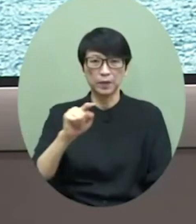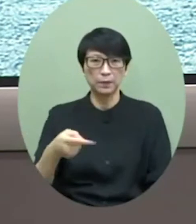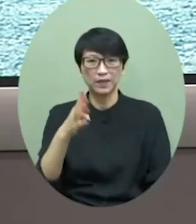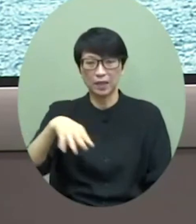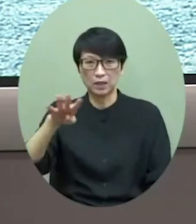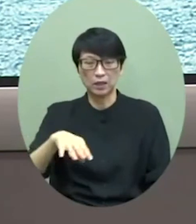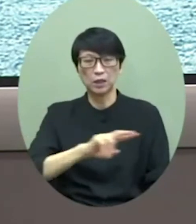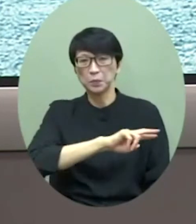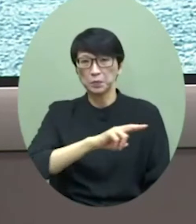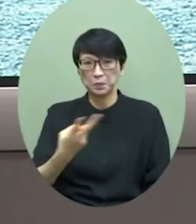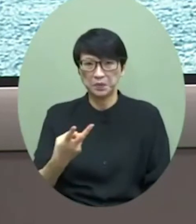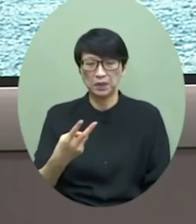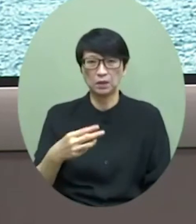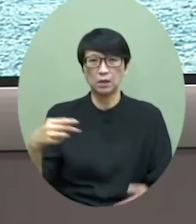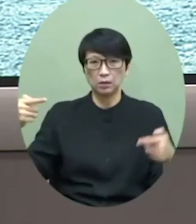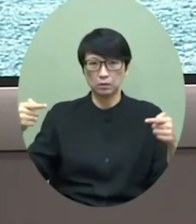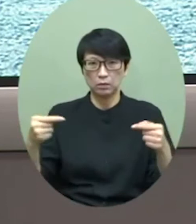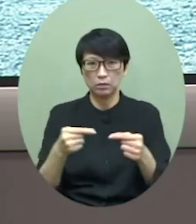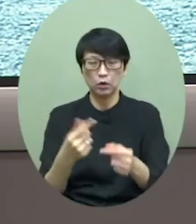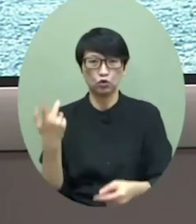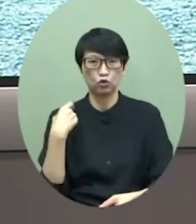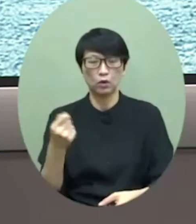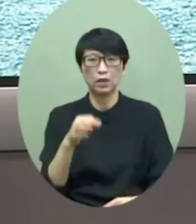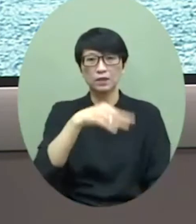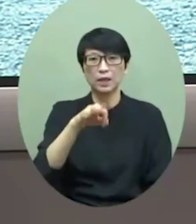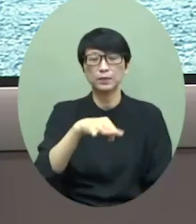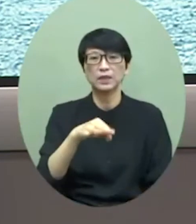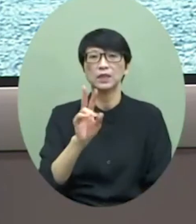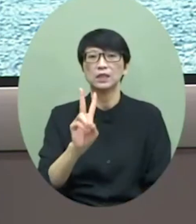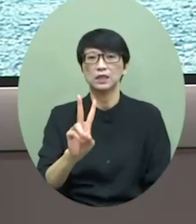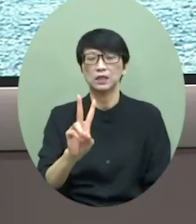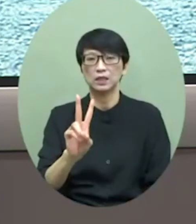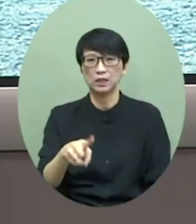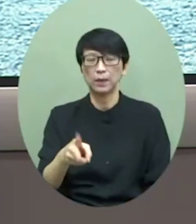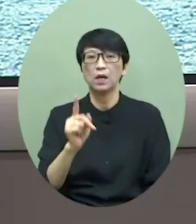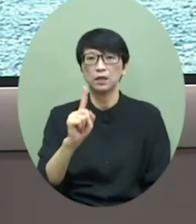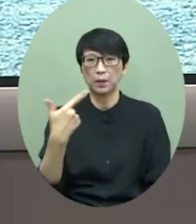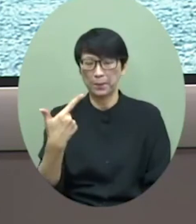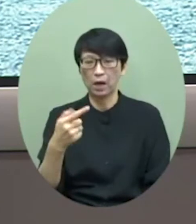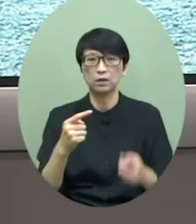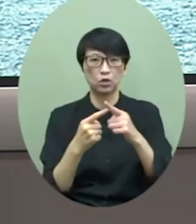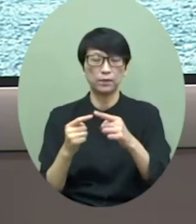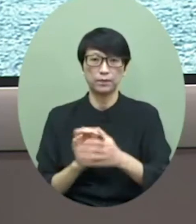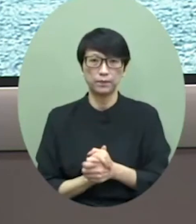of people leaving Hong Kong. In January, the number every day